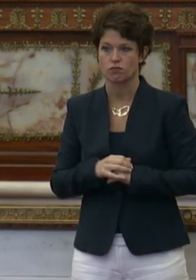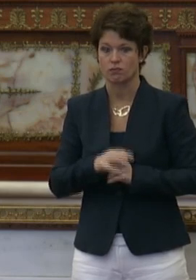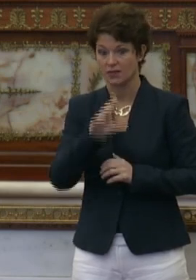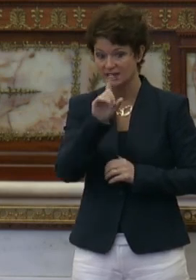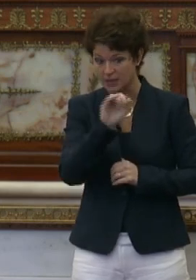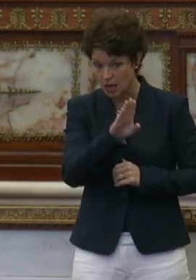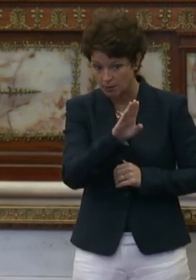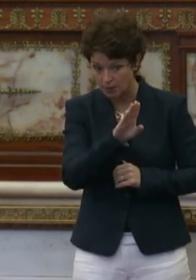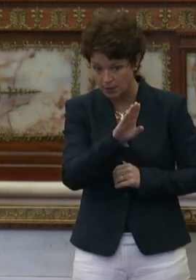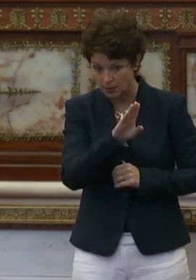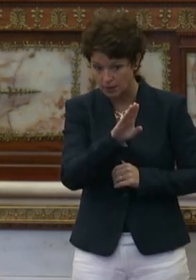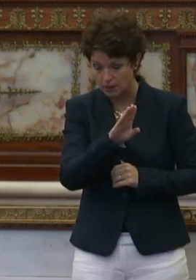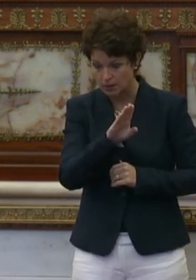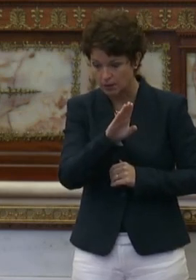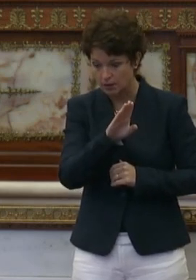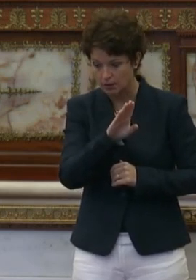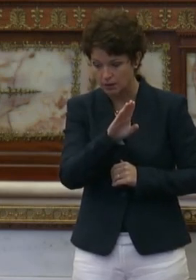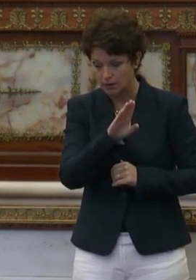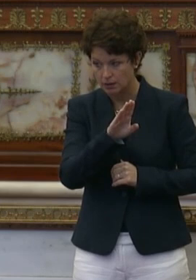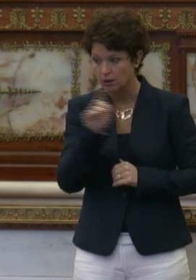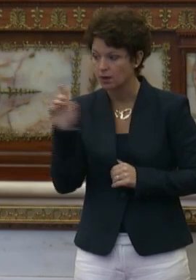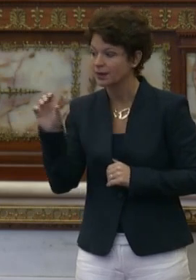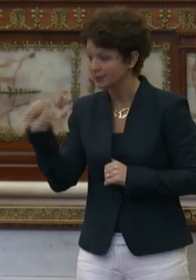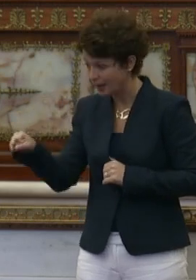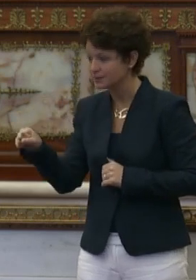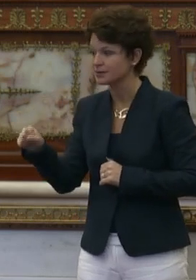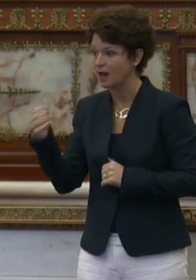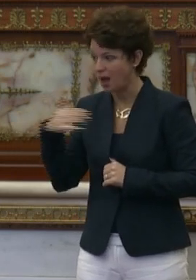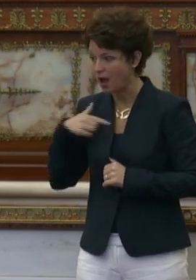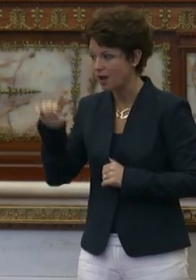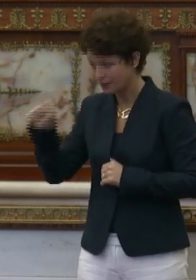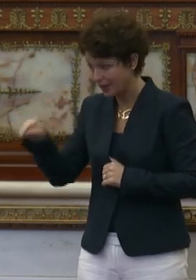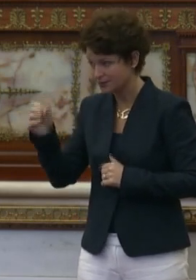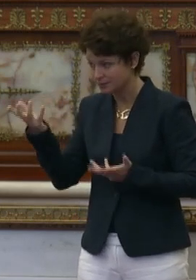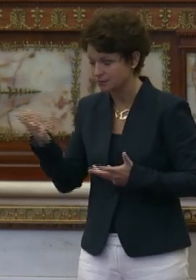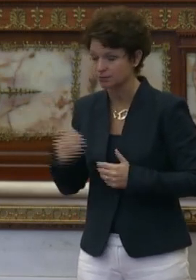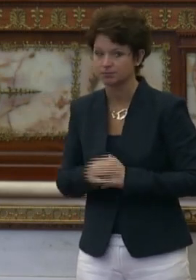Councilman Dom, you on? Yes, aye.